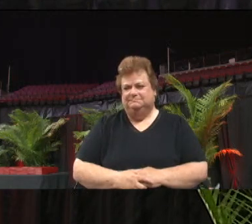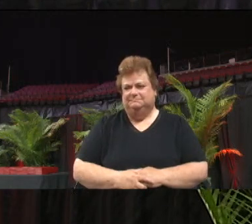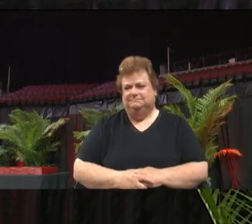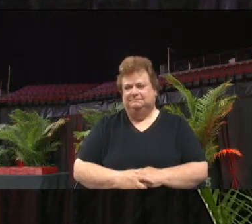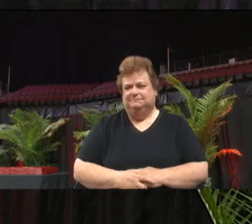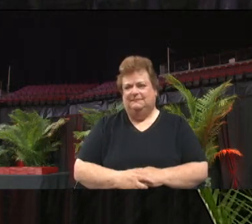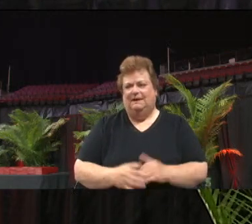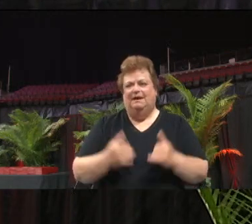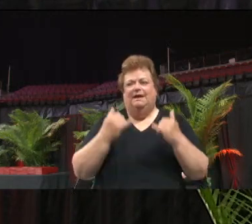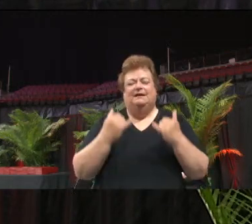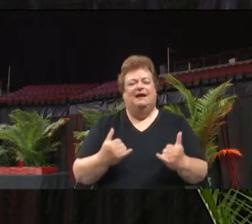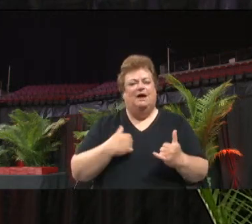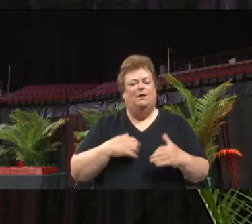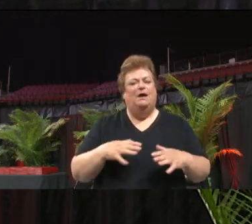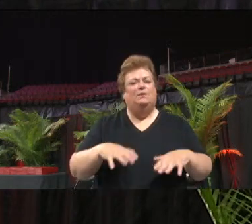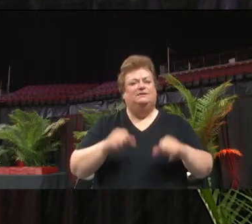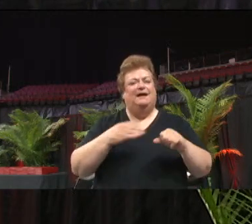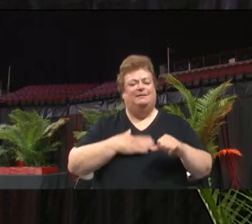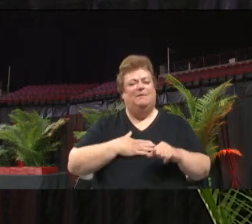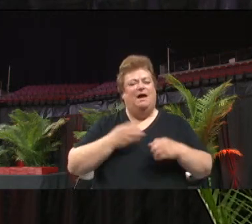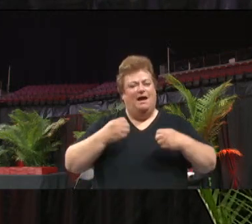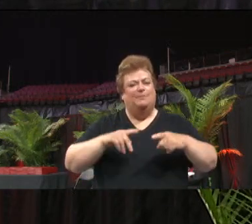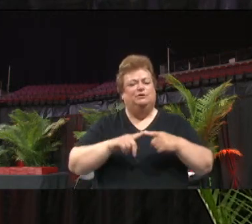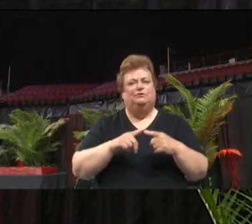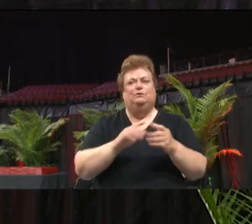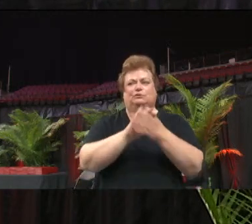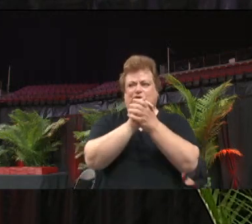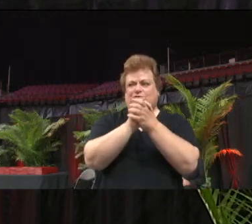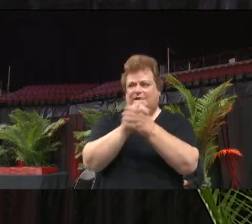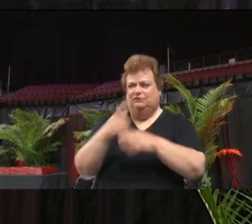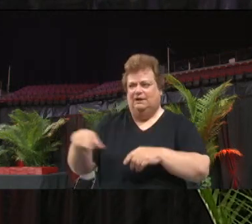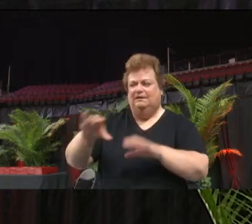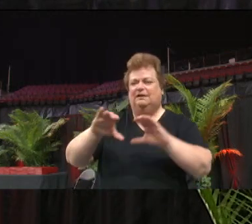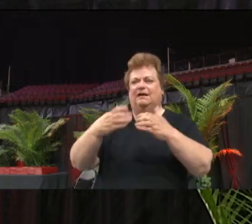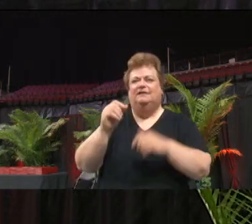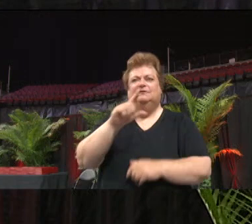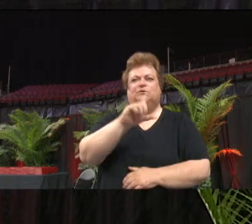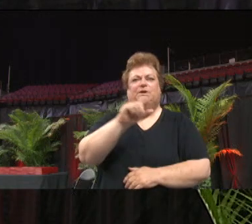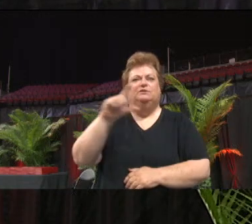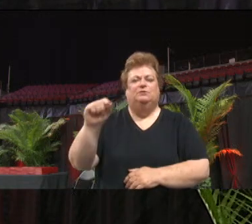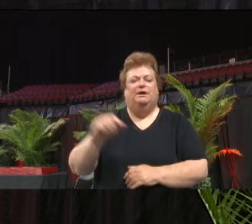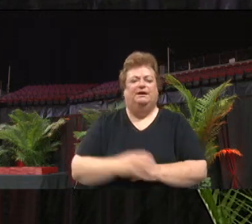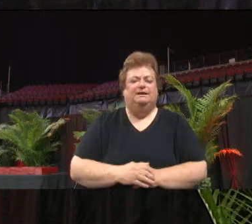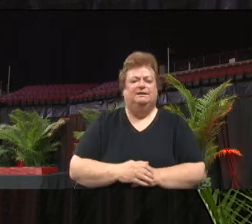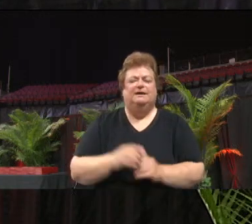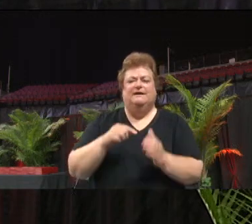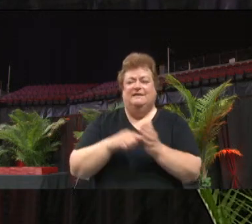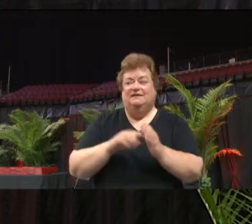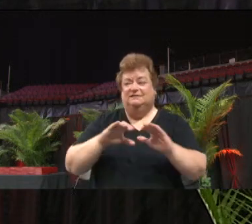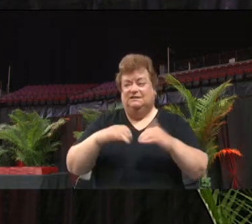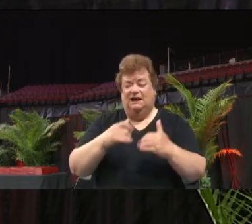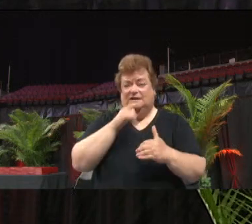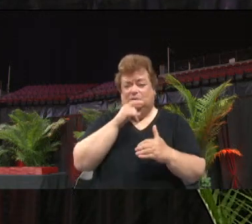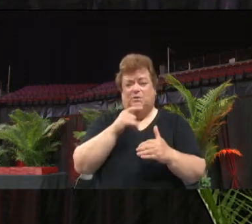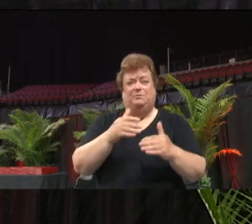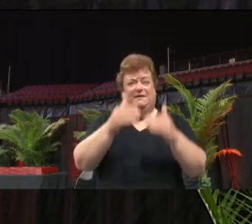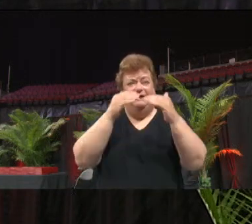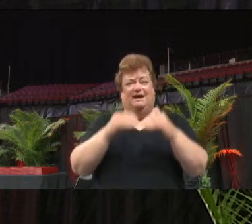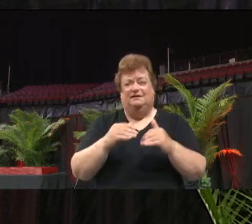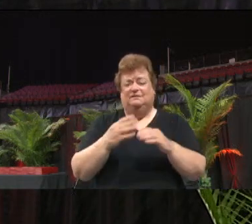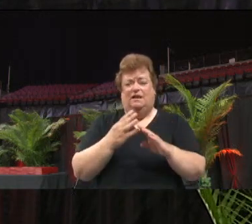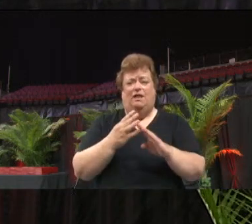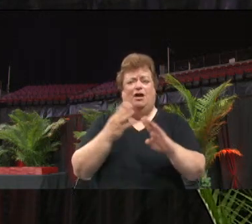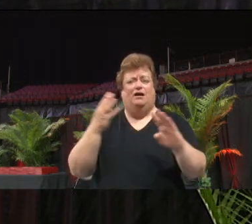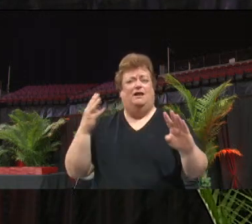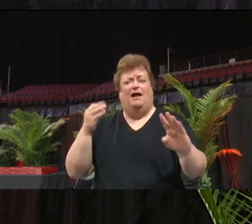Now I'd like to take my opportunity to congratulate the class of 2020. This class will be the next in a long line of